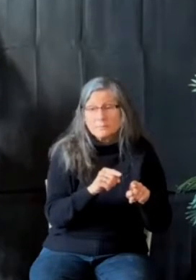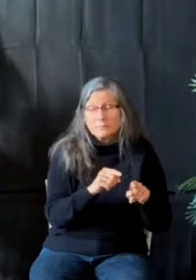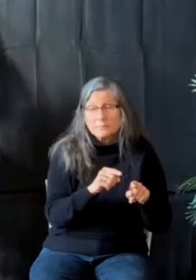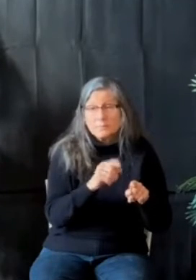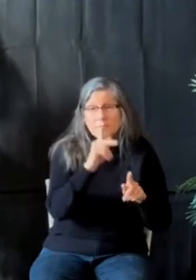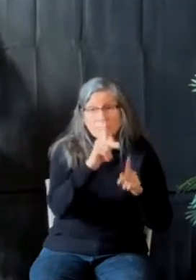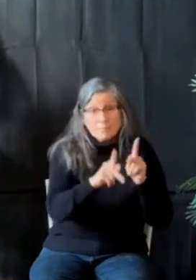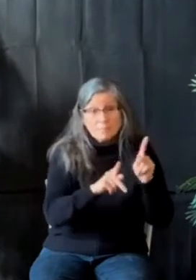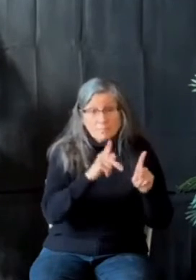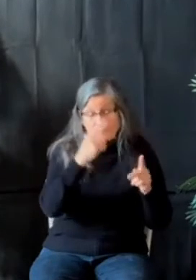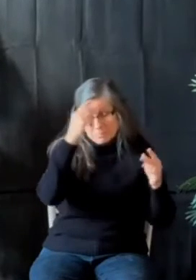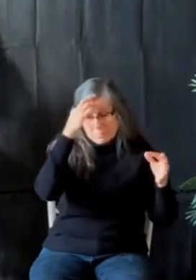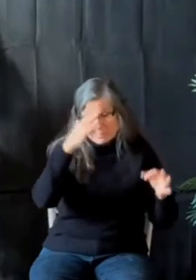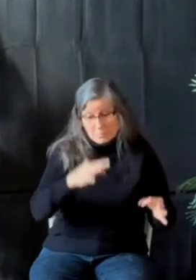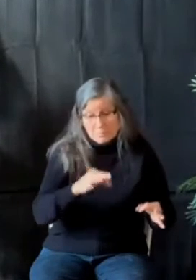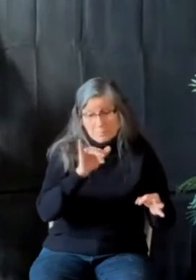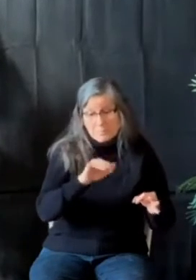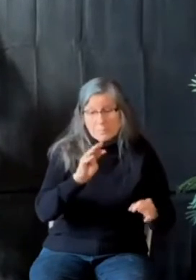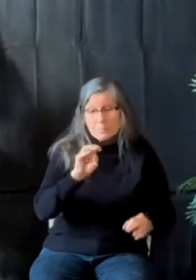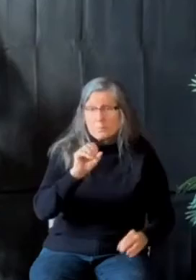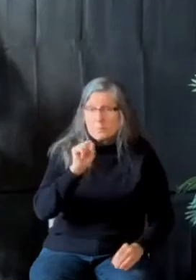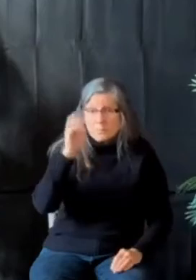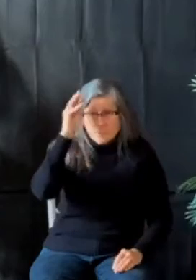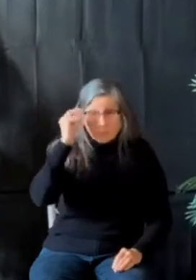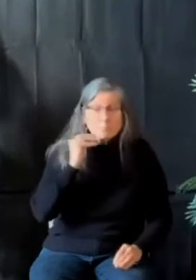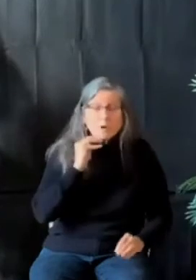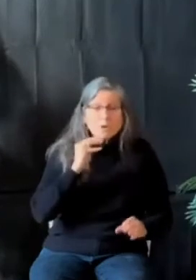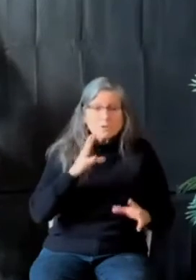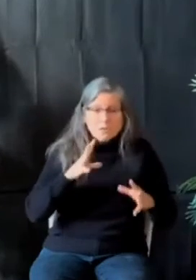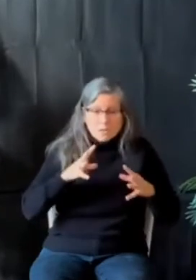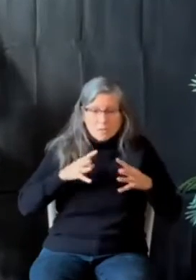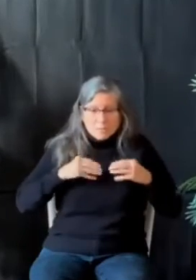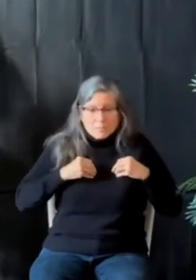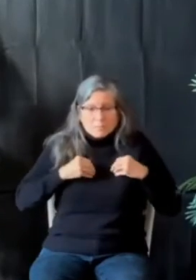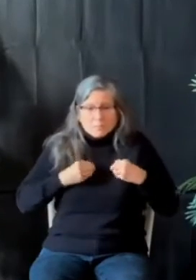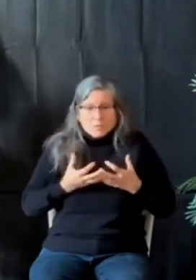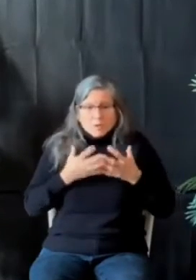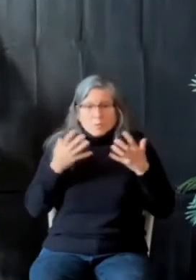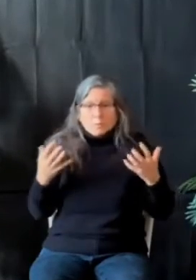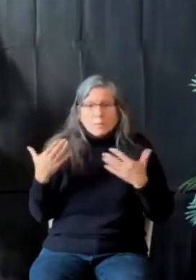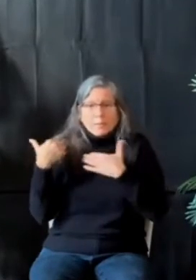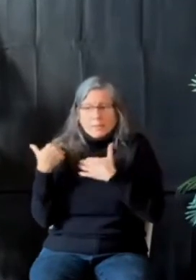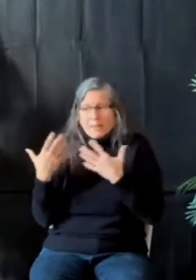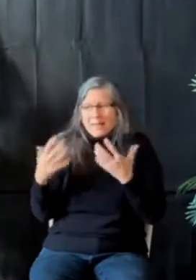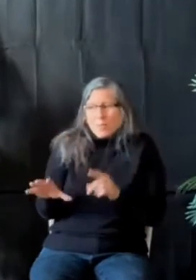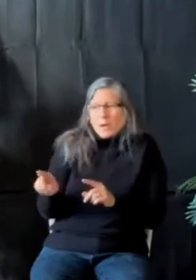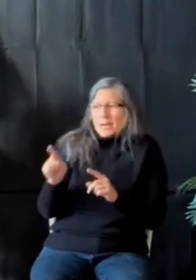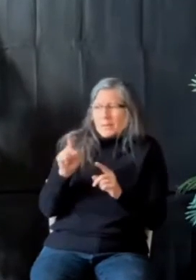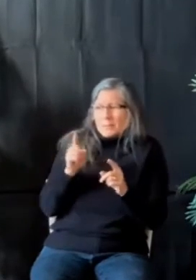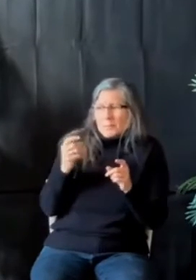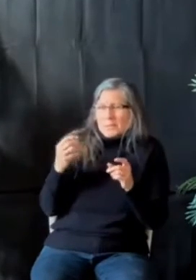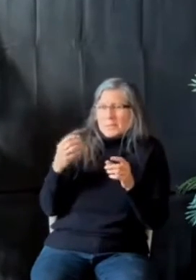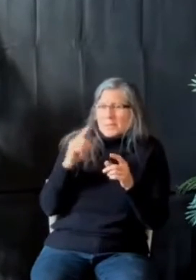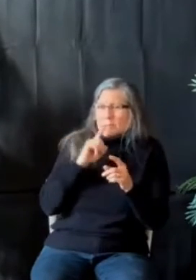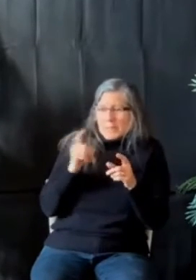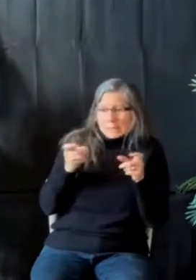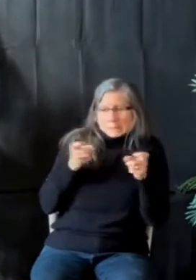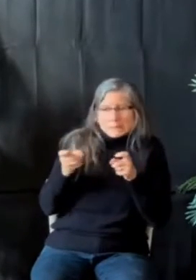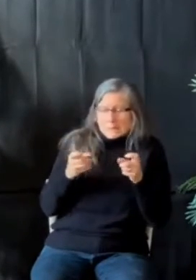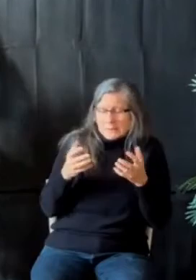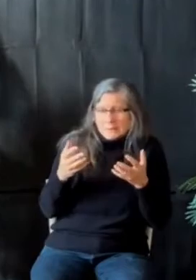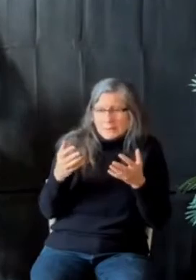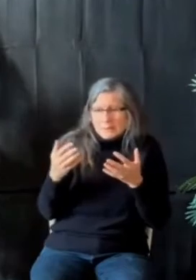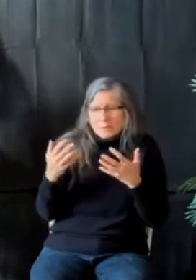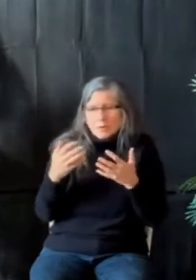the people had decided that Moses had taken too much on him. That they didn't want him to be in charge. They didn't want him to be in control. That